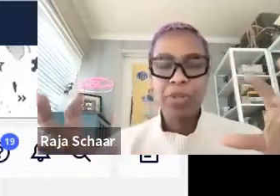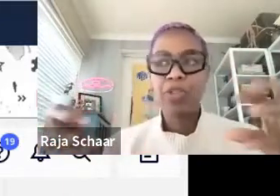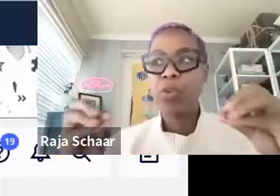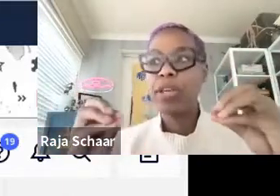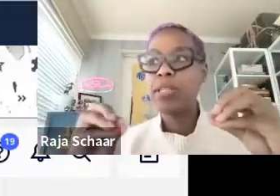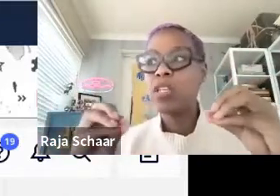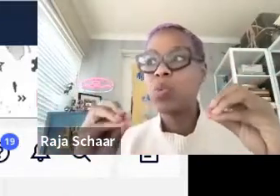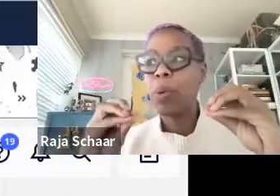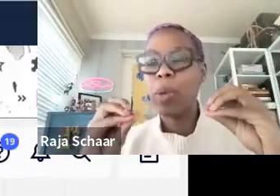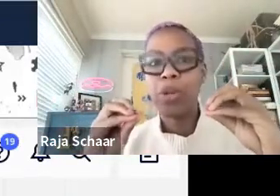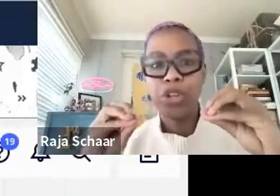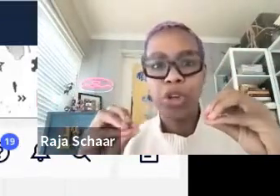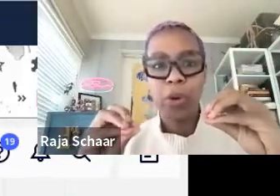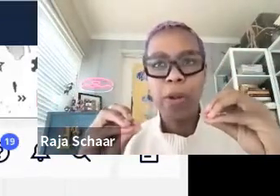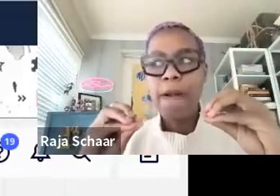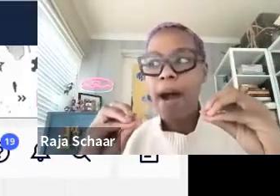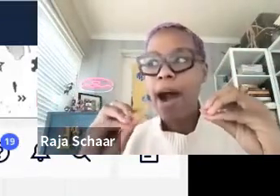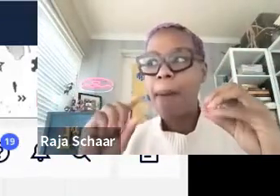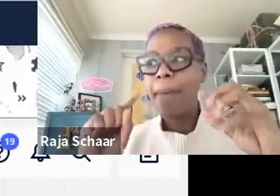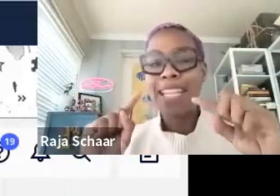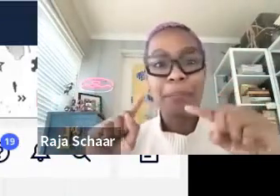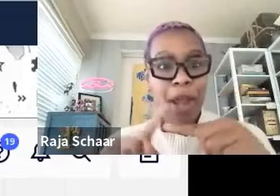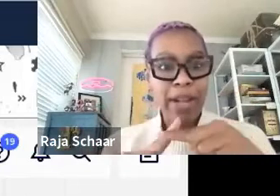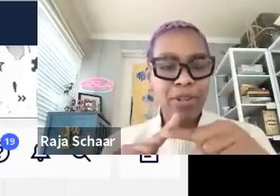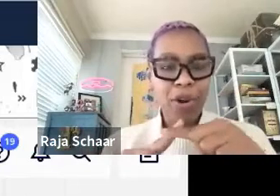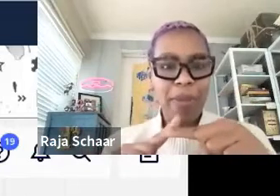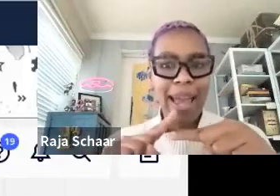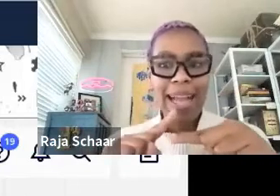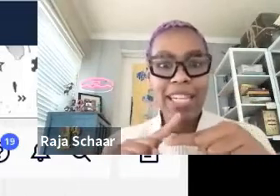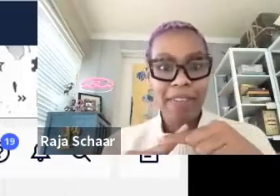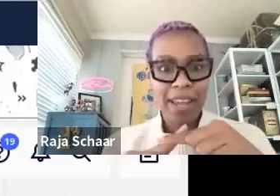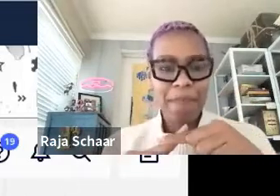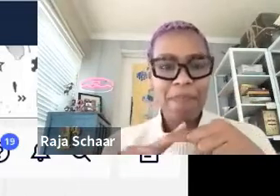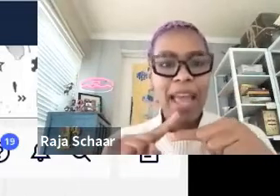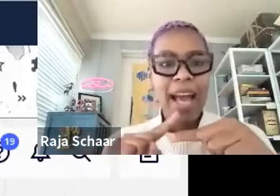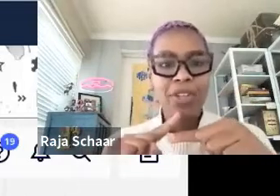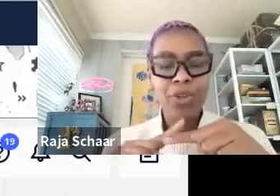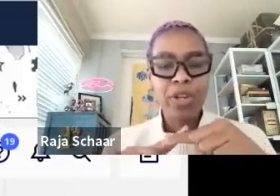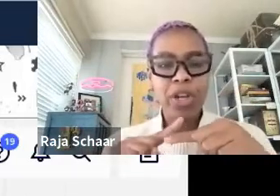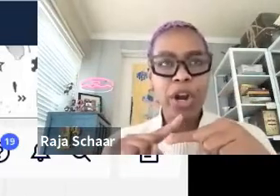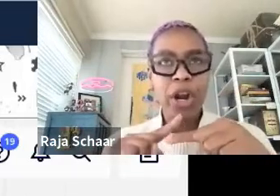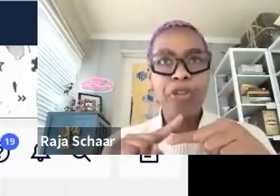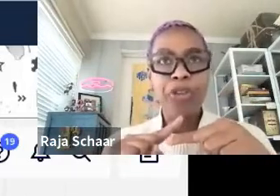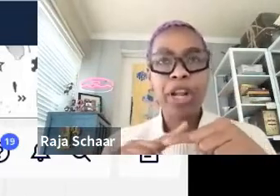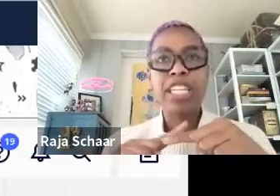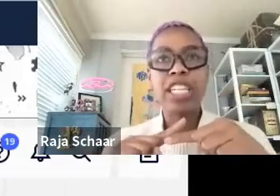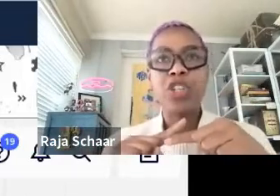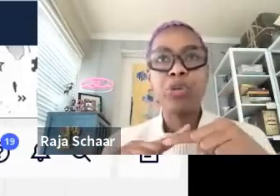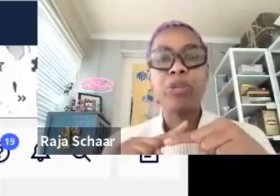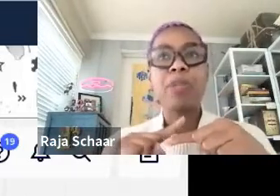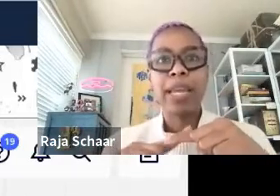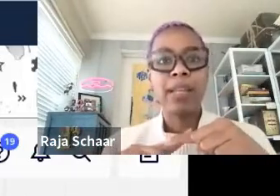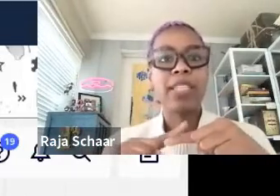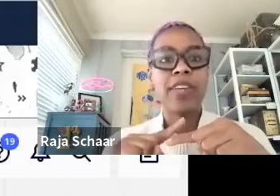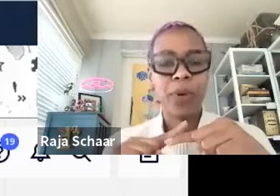my students. So this is what we would do as a brainstorming activity, as students are starting to